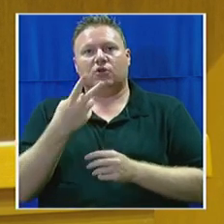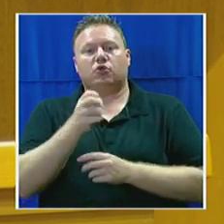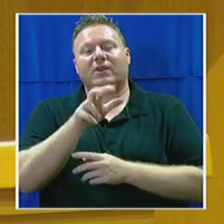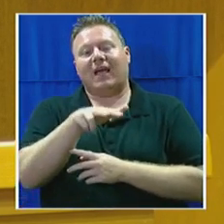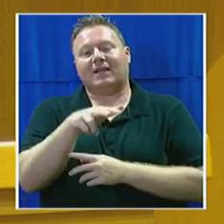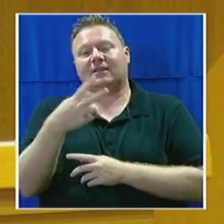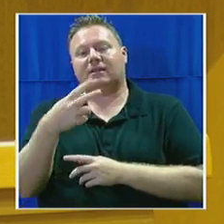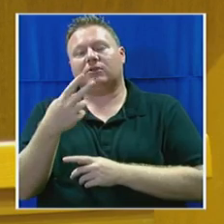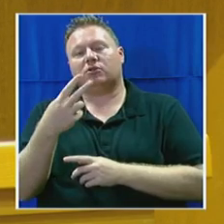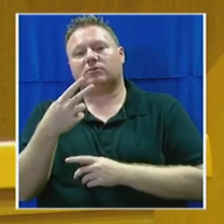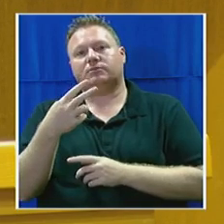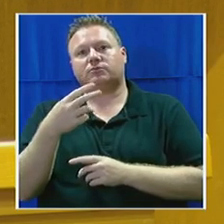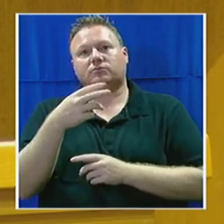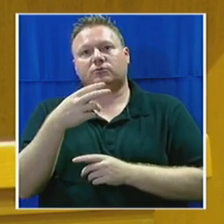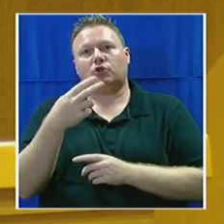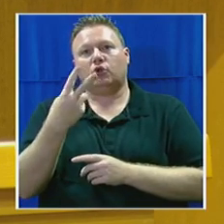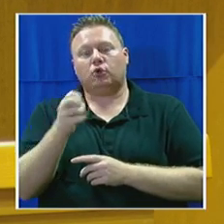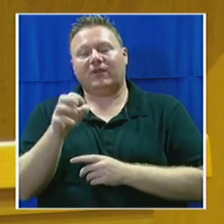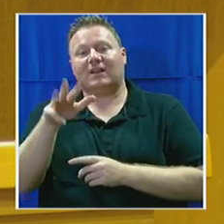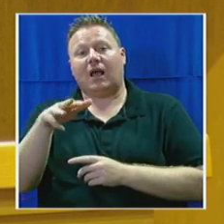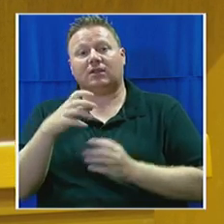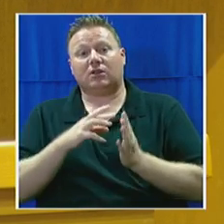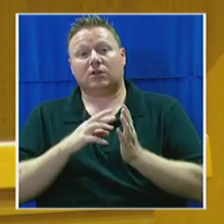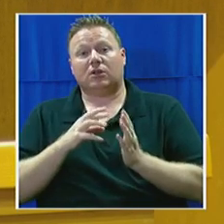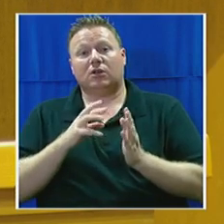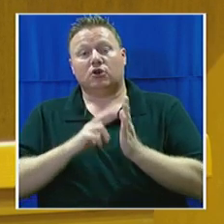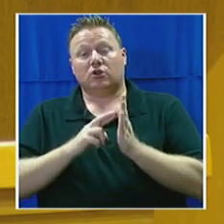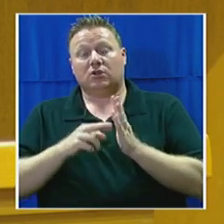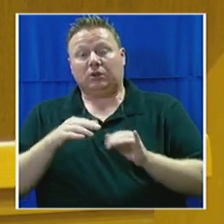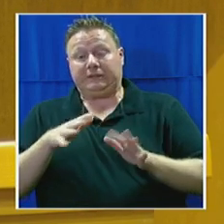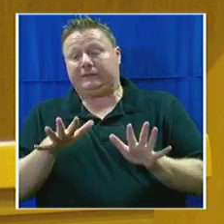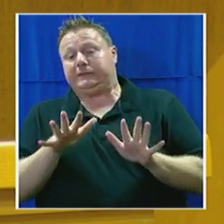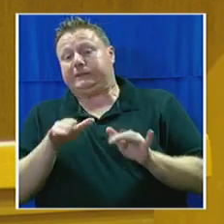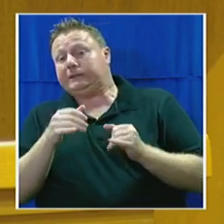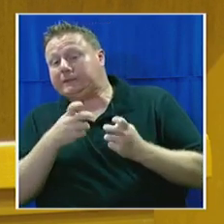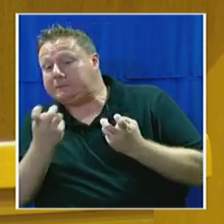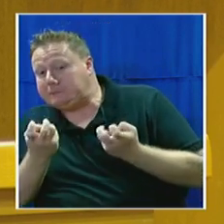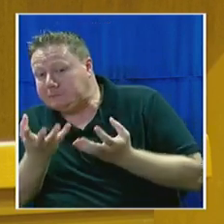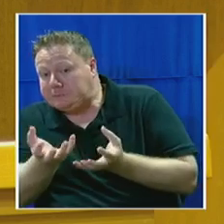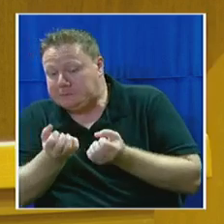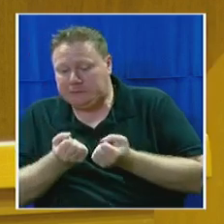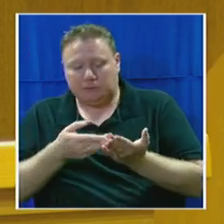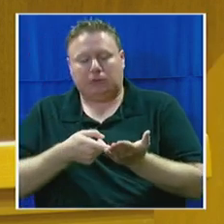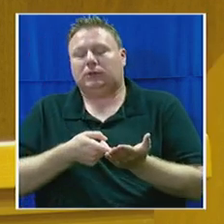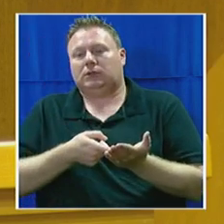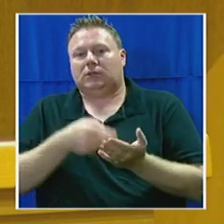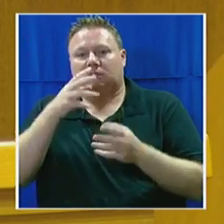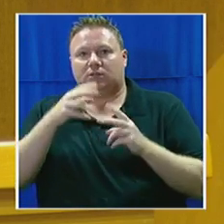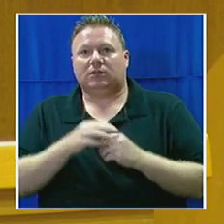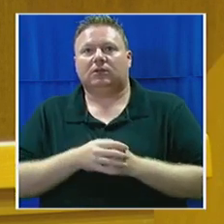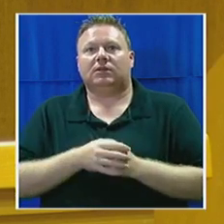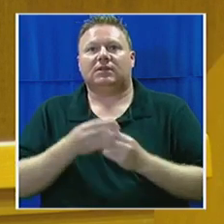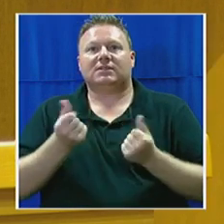with trepidation given the rampant corruption in the municipalities, some of which had to be put under